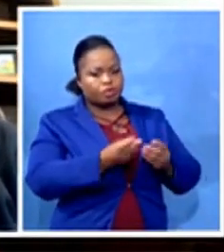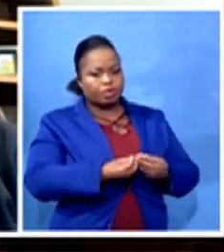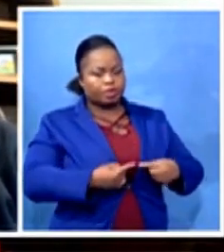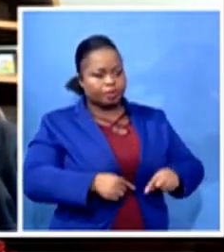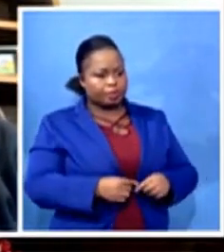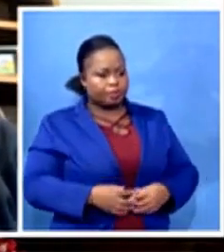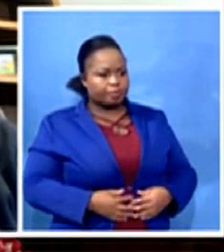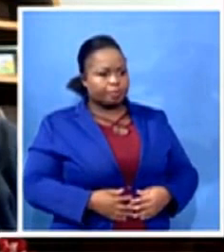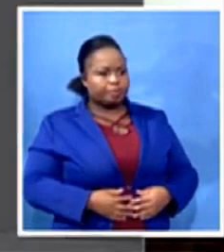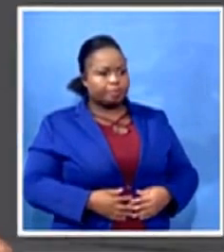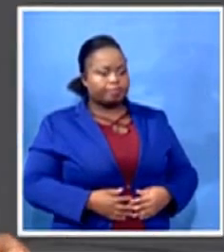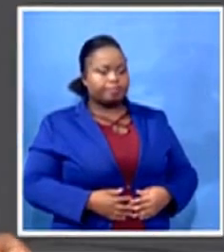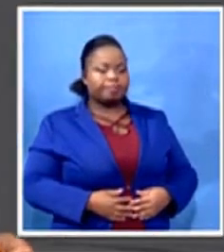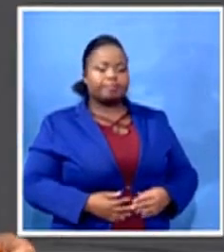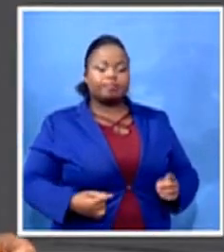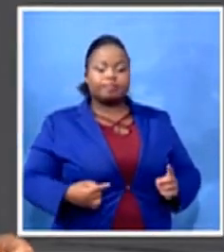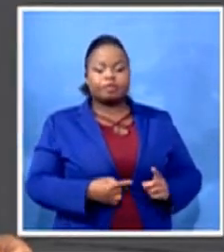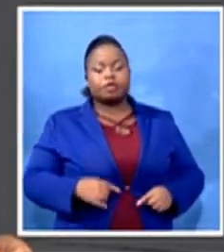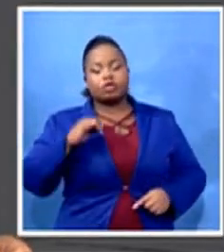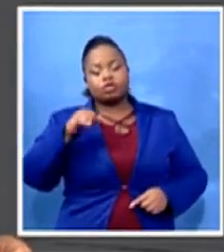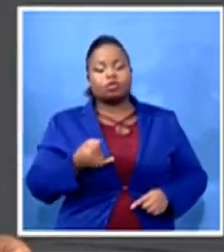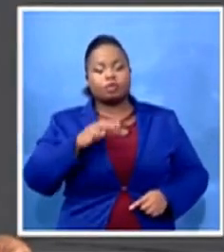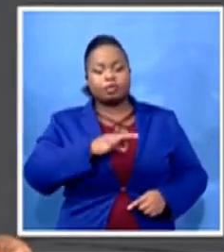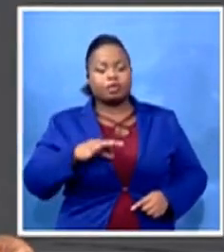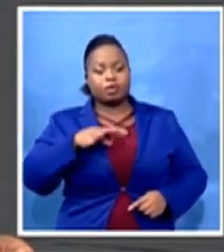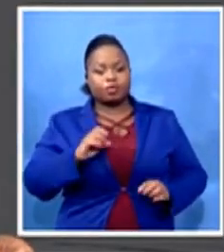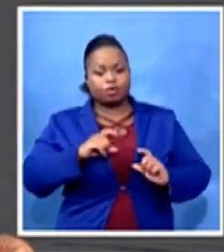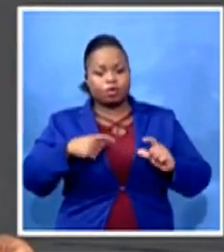is with the Joburg Mayoral Community in Environment and Infrastructure.